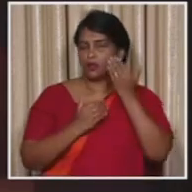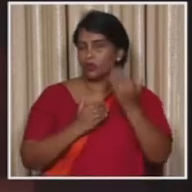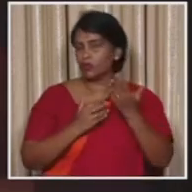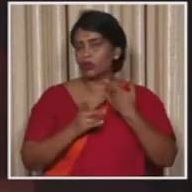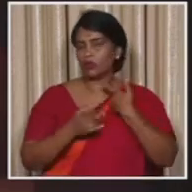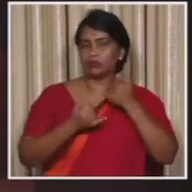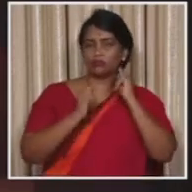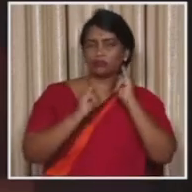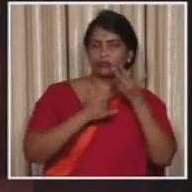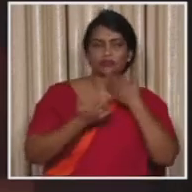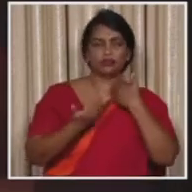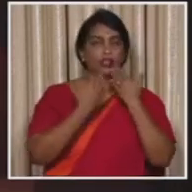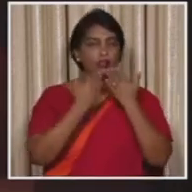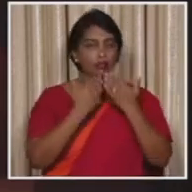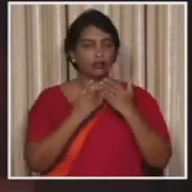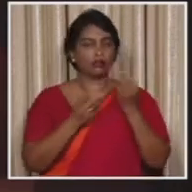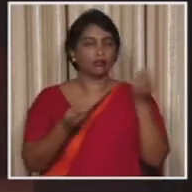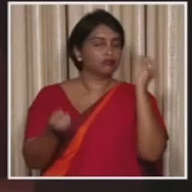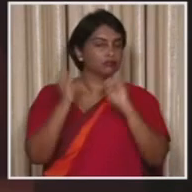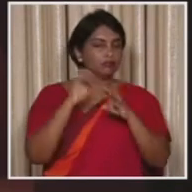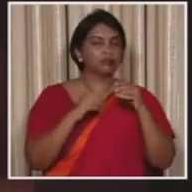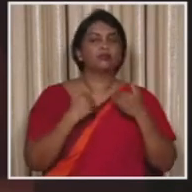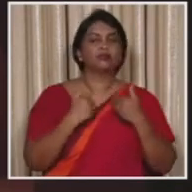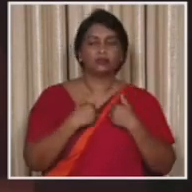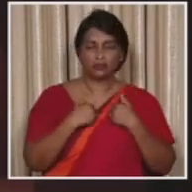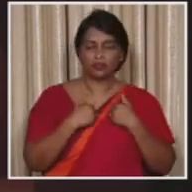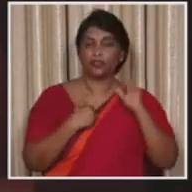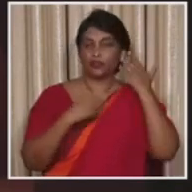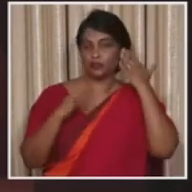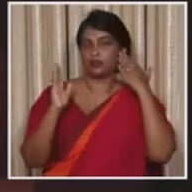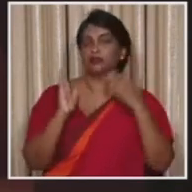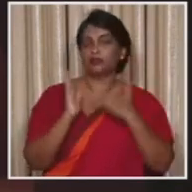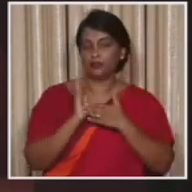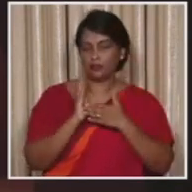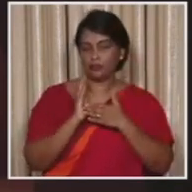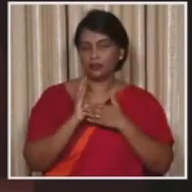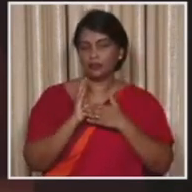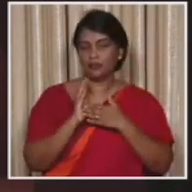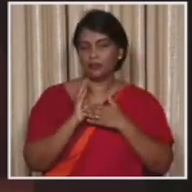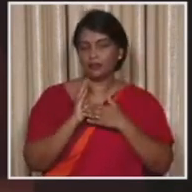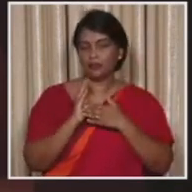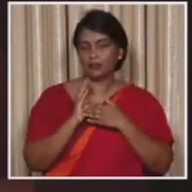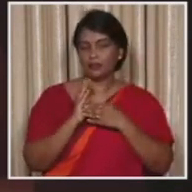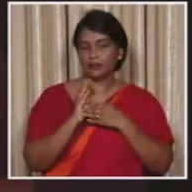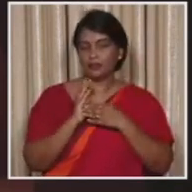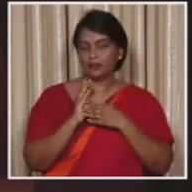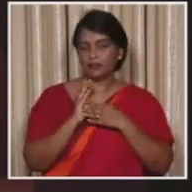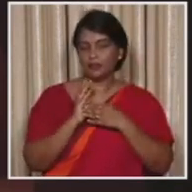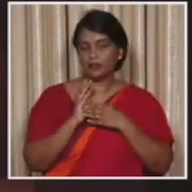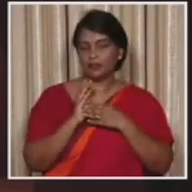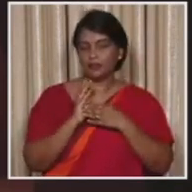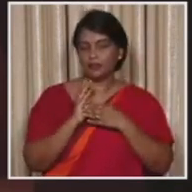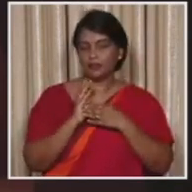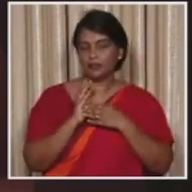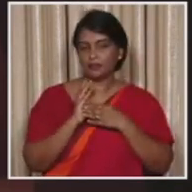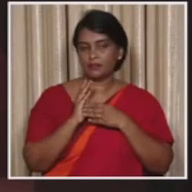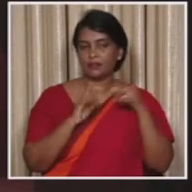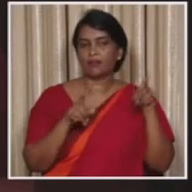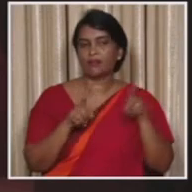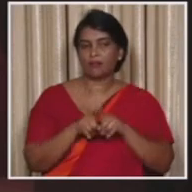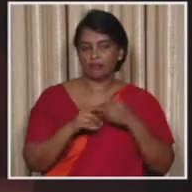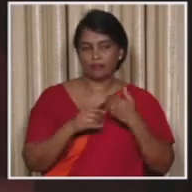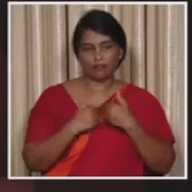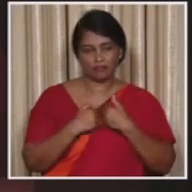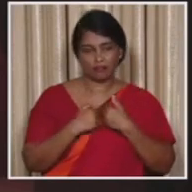policies according to the strengths and weaknesses and the follow-up of the policy process. So I want to reiterate to